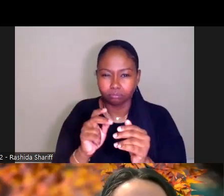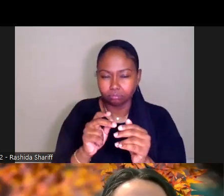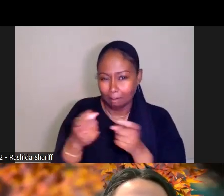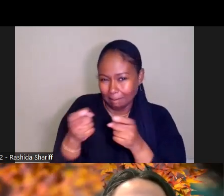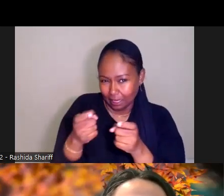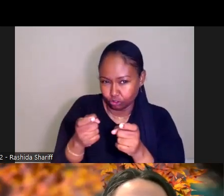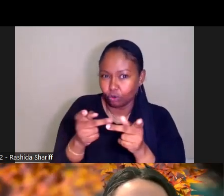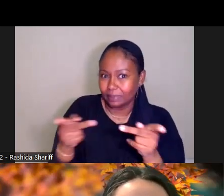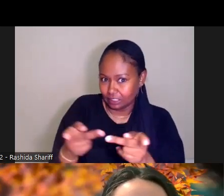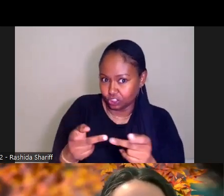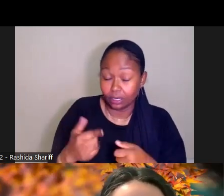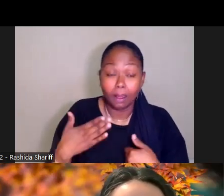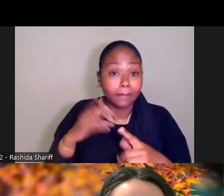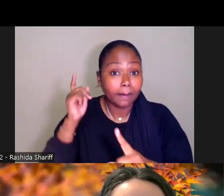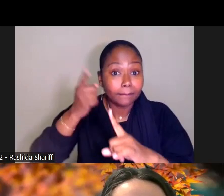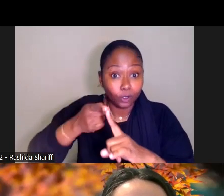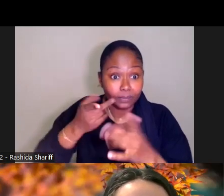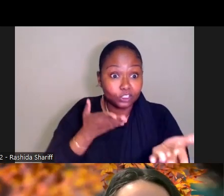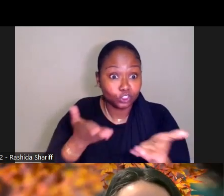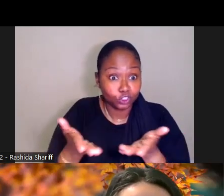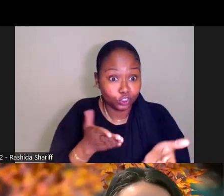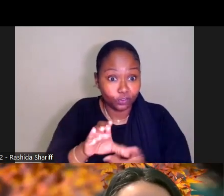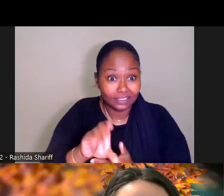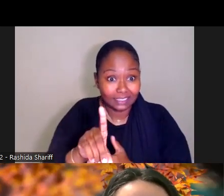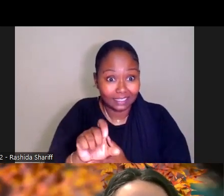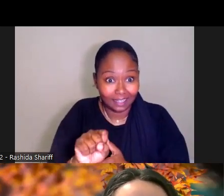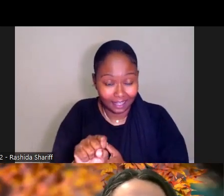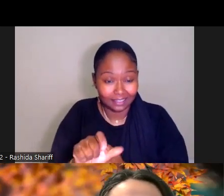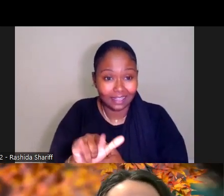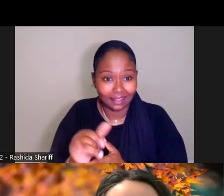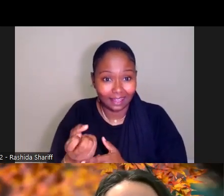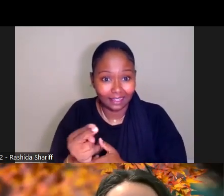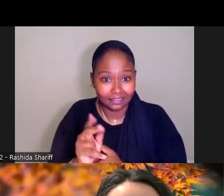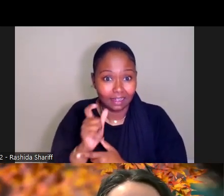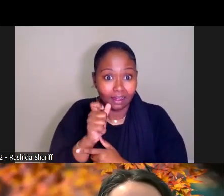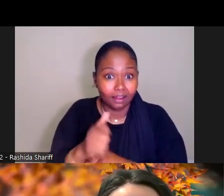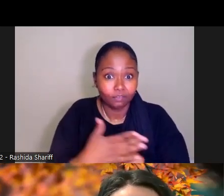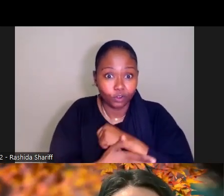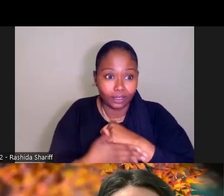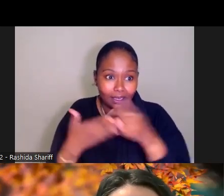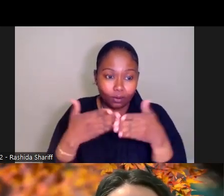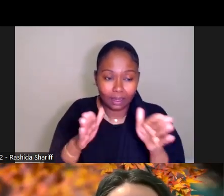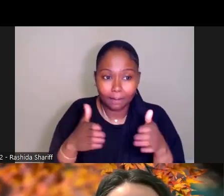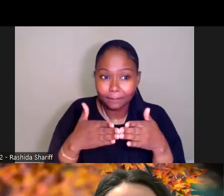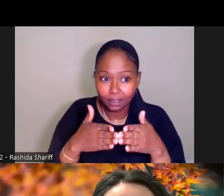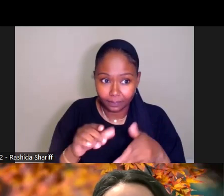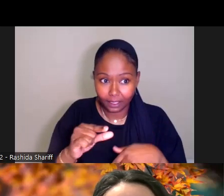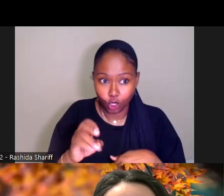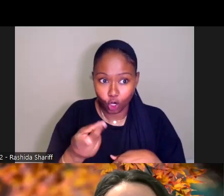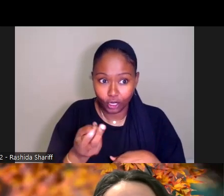My purpose is to serve as CDA's liaison with county public guardian programs and conduct research on probate